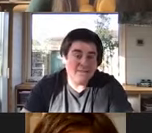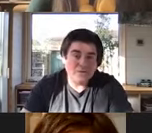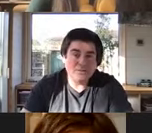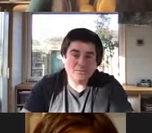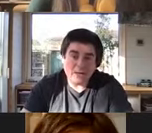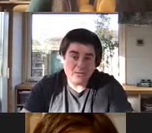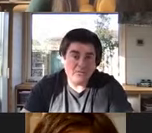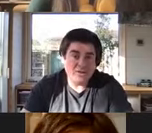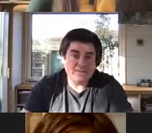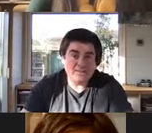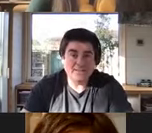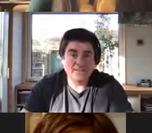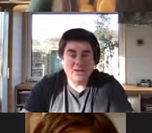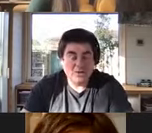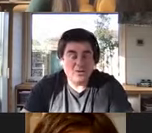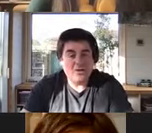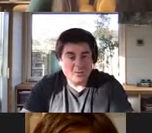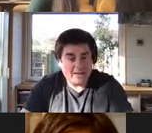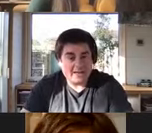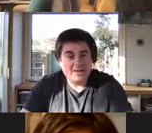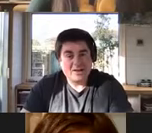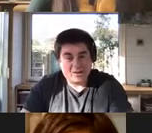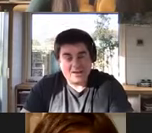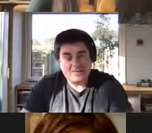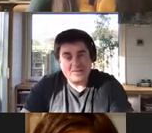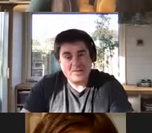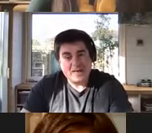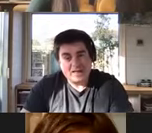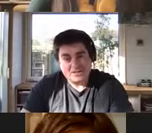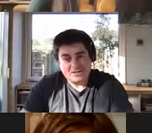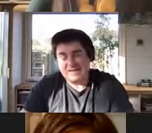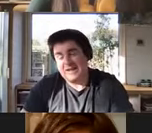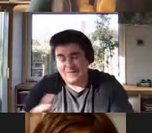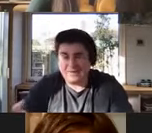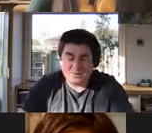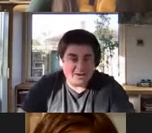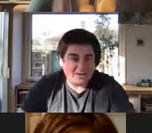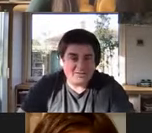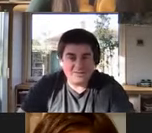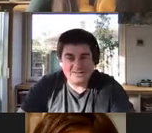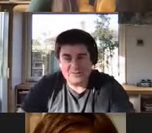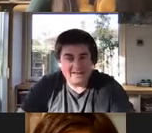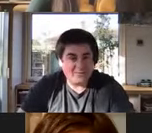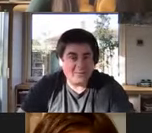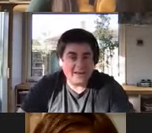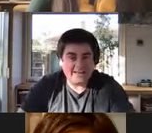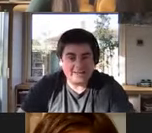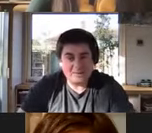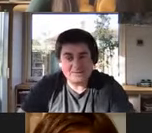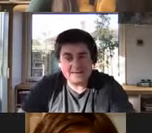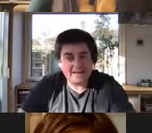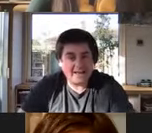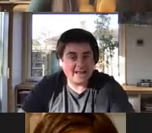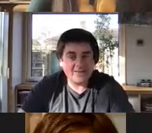and those powerful voices who are lobbying curriculum, and this works kind of differently in different places,